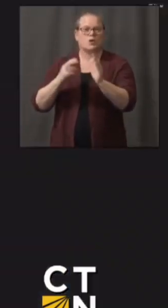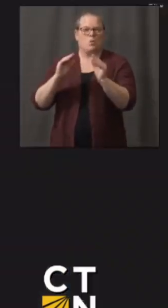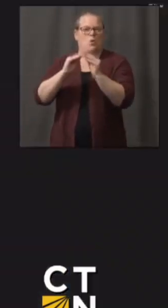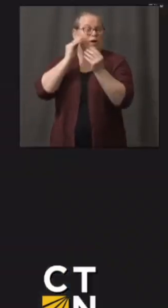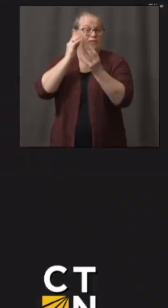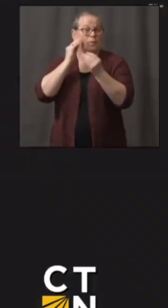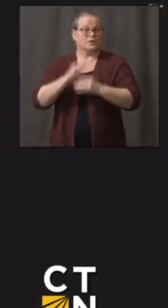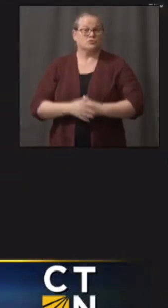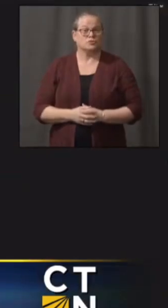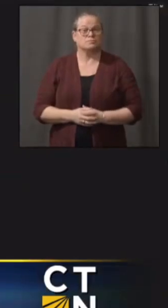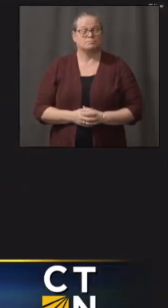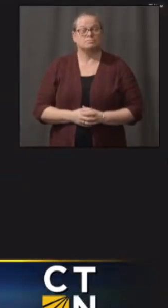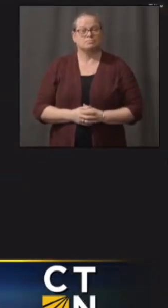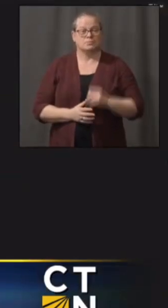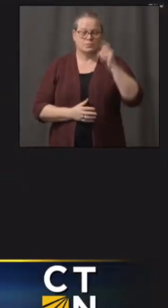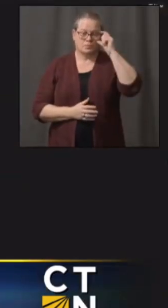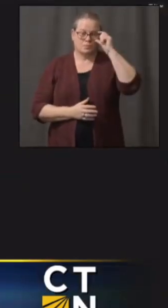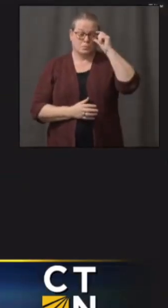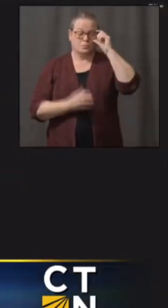News 8.